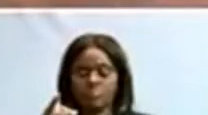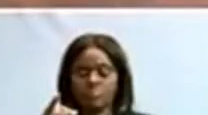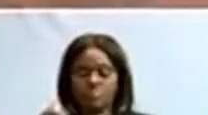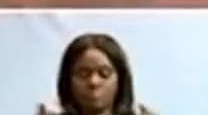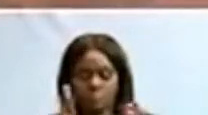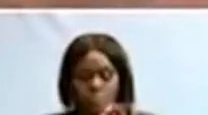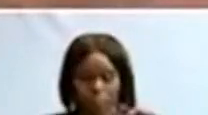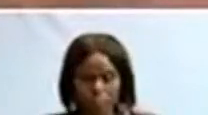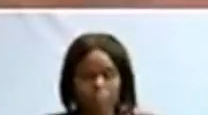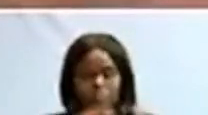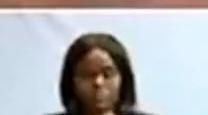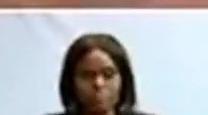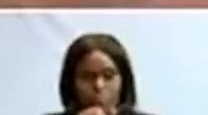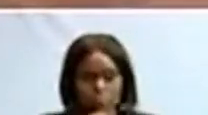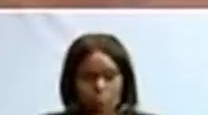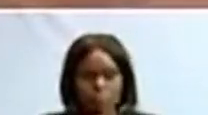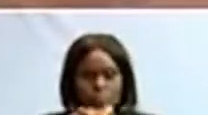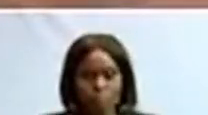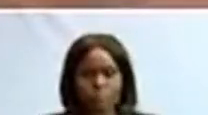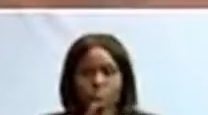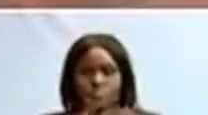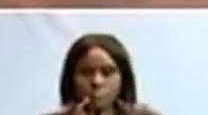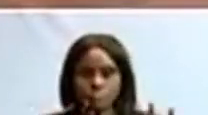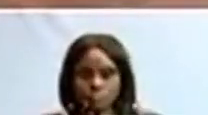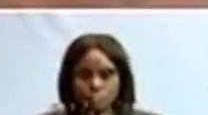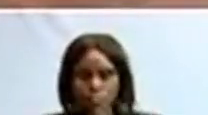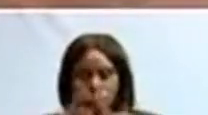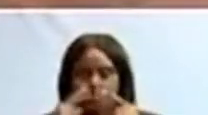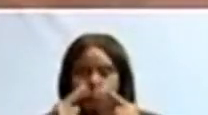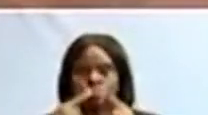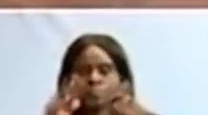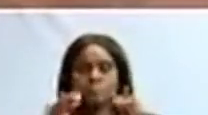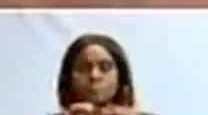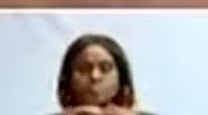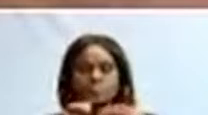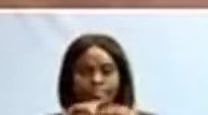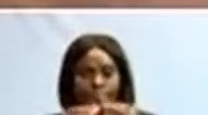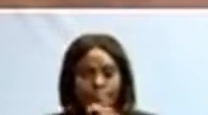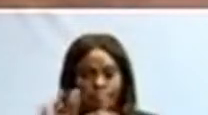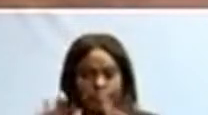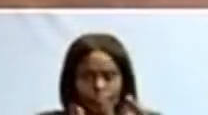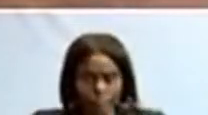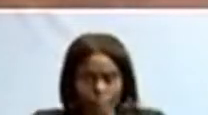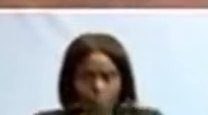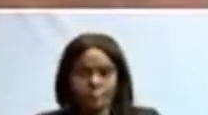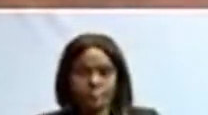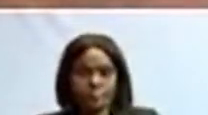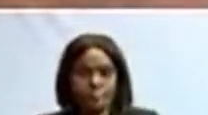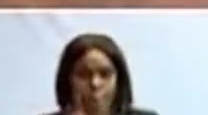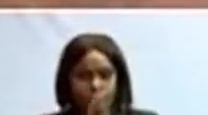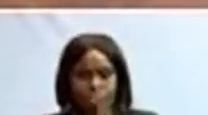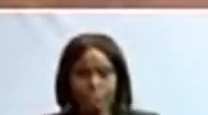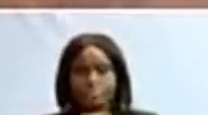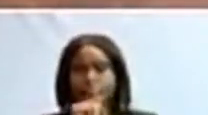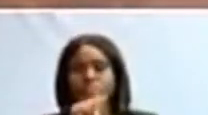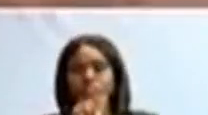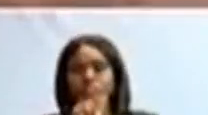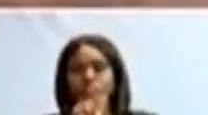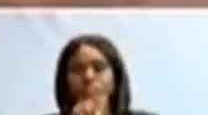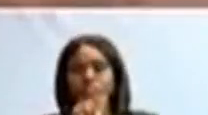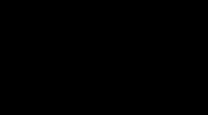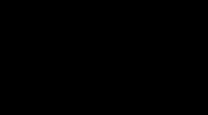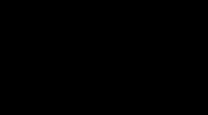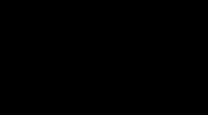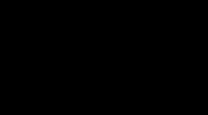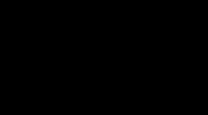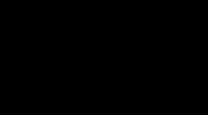status on the ground, resulting into the local authority not